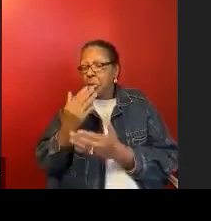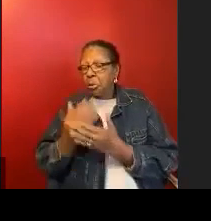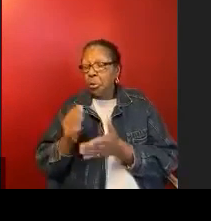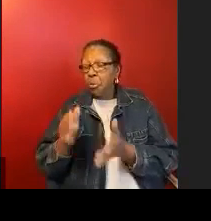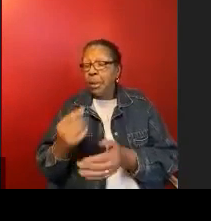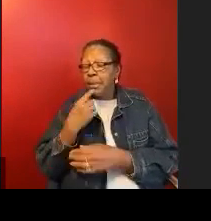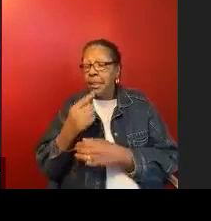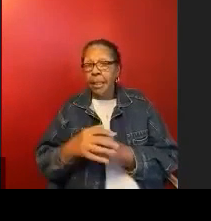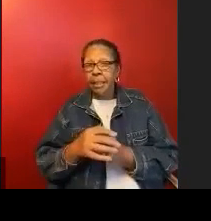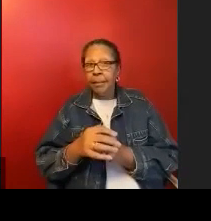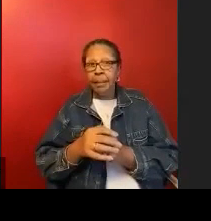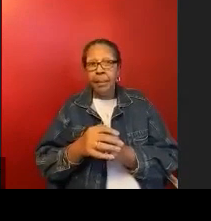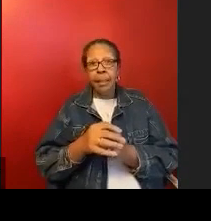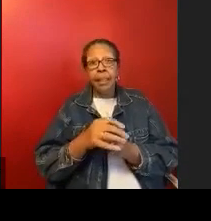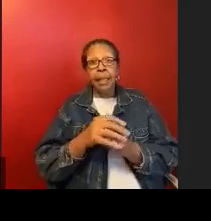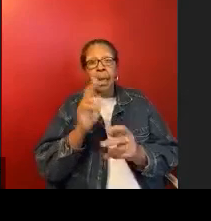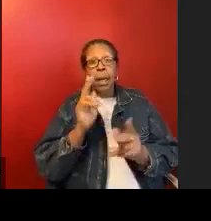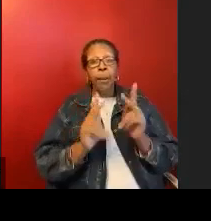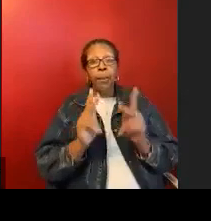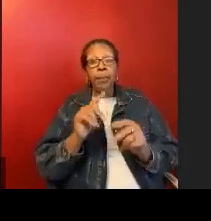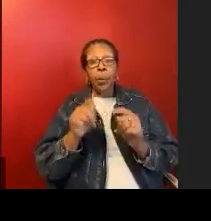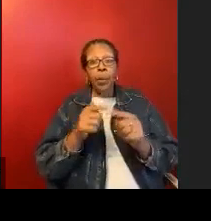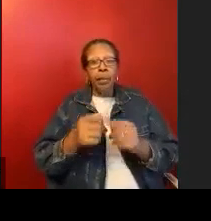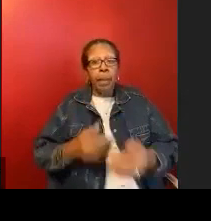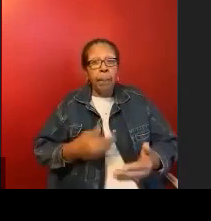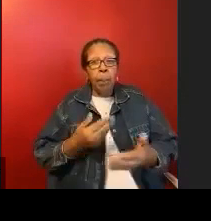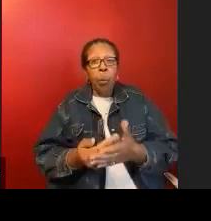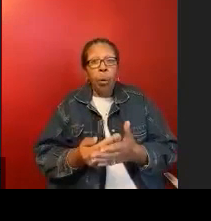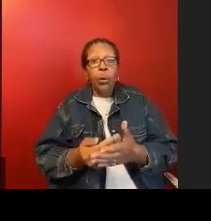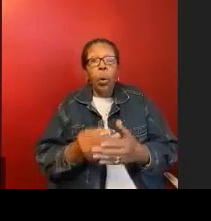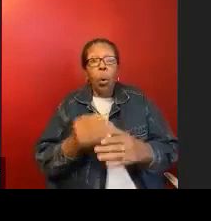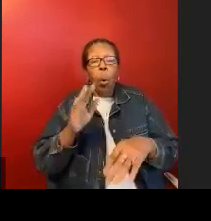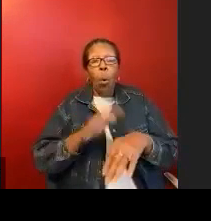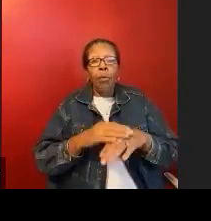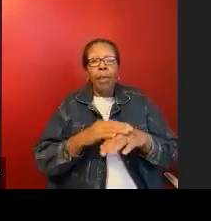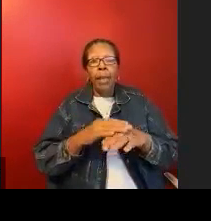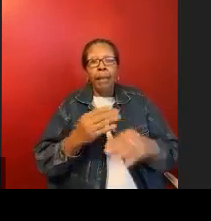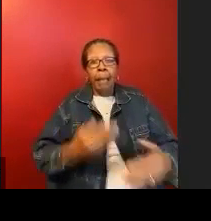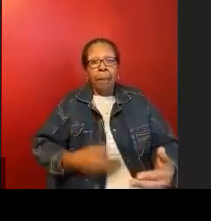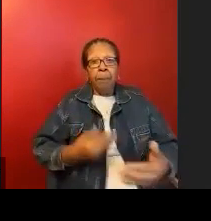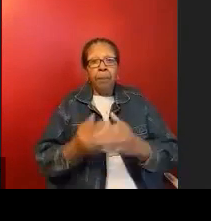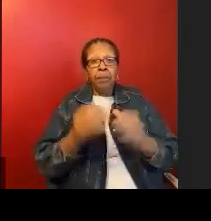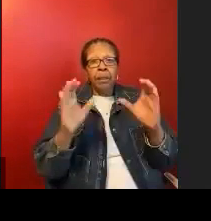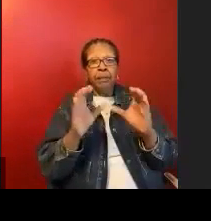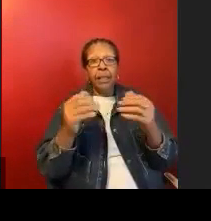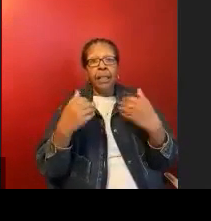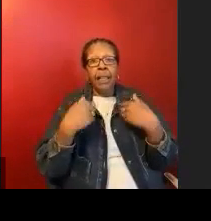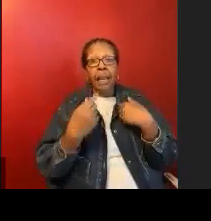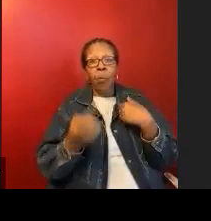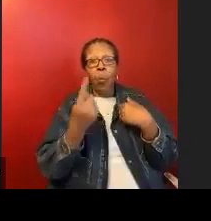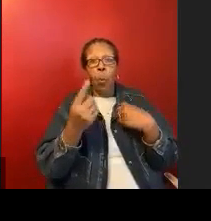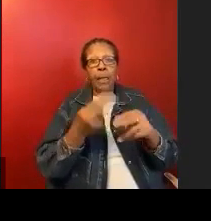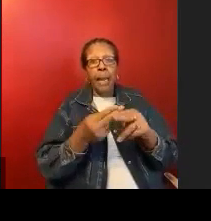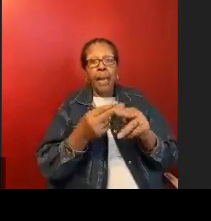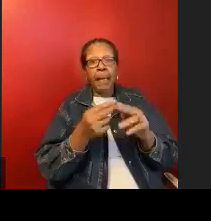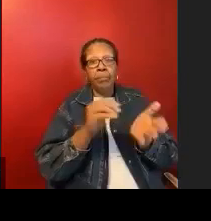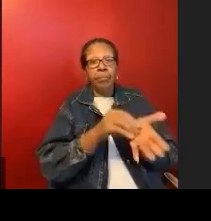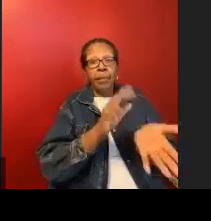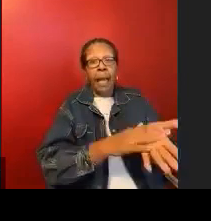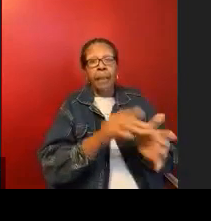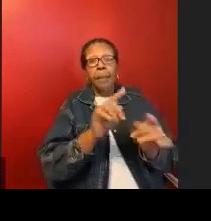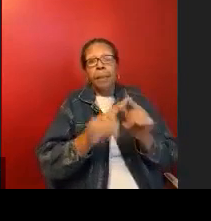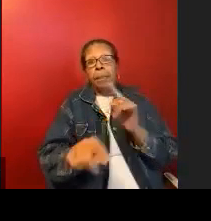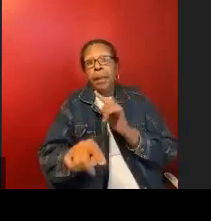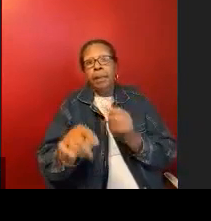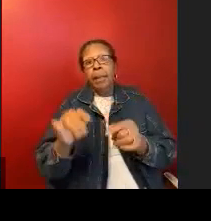when they're born on their birth certificates, they may have one name, but in actuality, their family or friends may